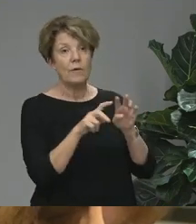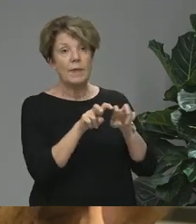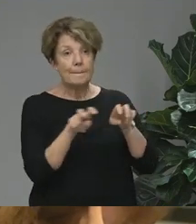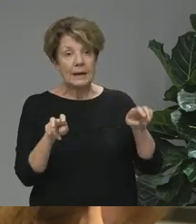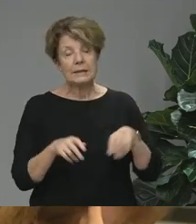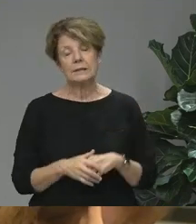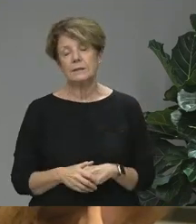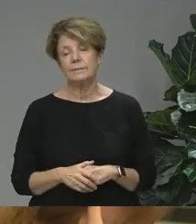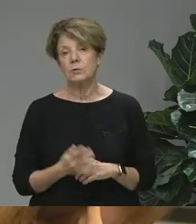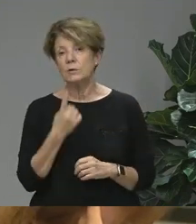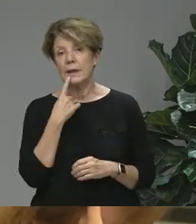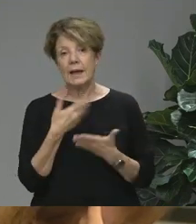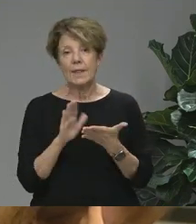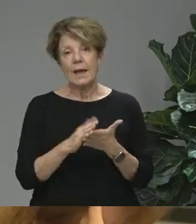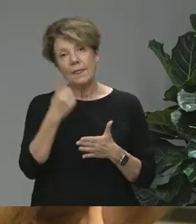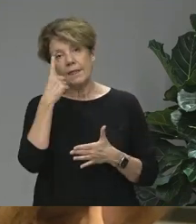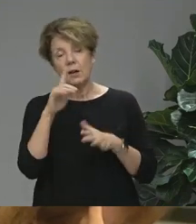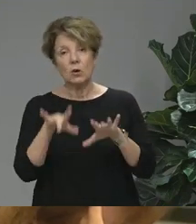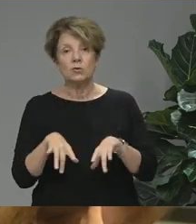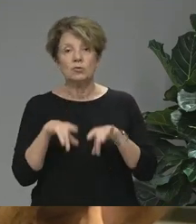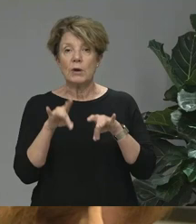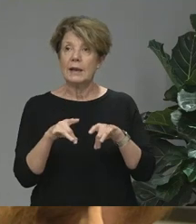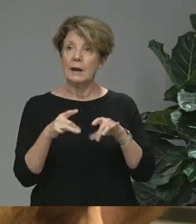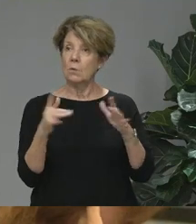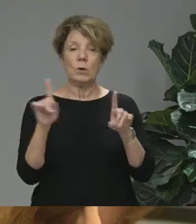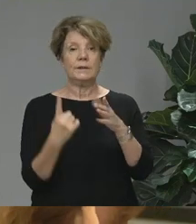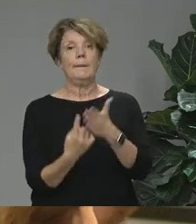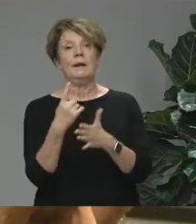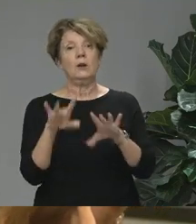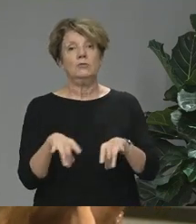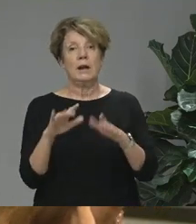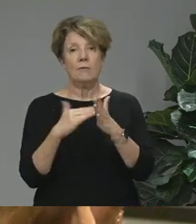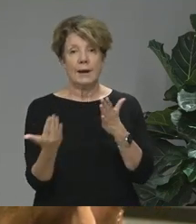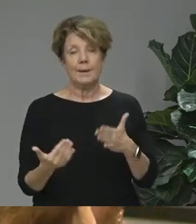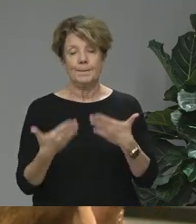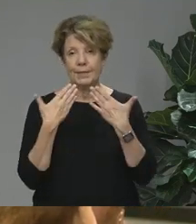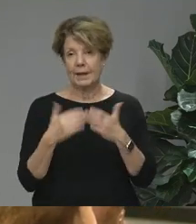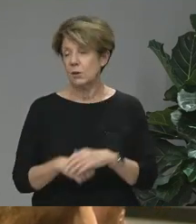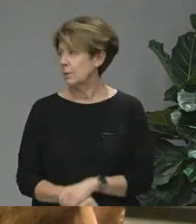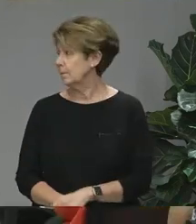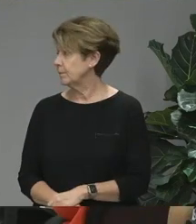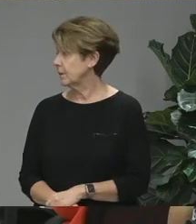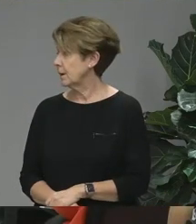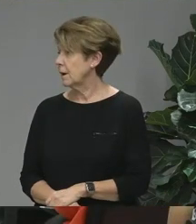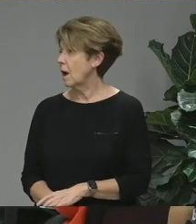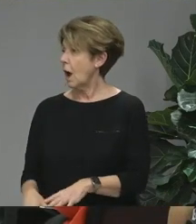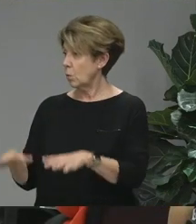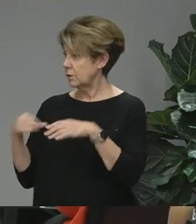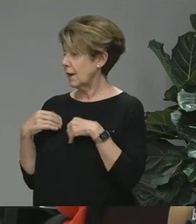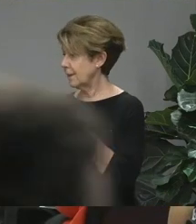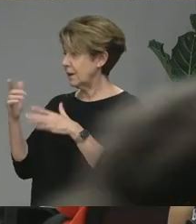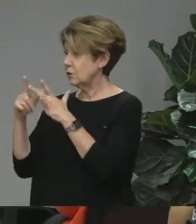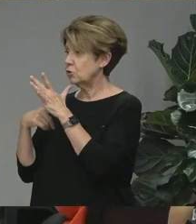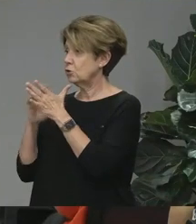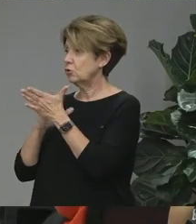how they think Australia is at the present time. Thank you. I'm happy to take that on, please. John. Always